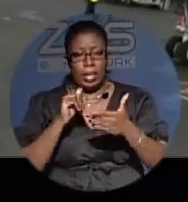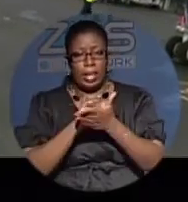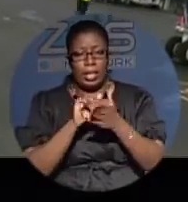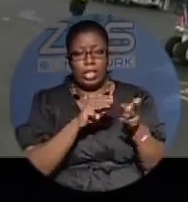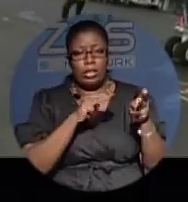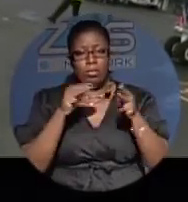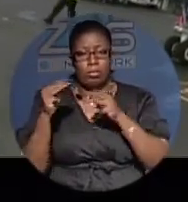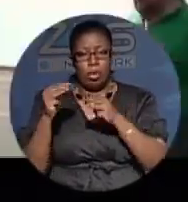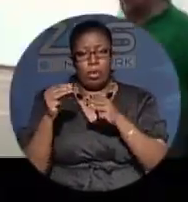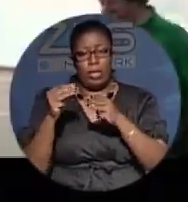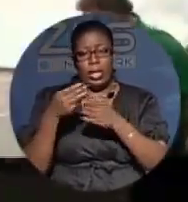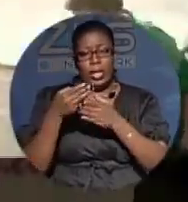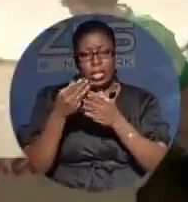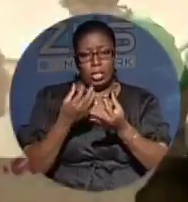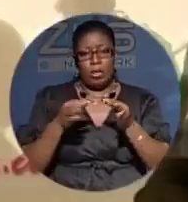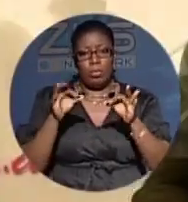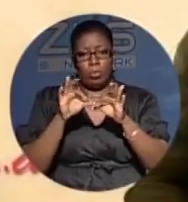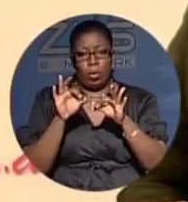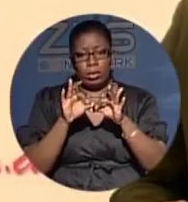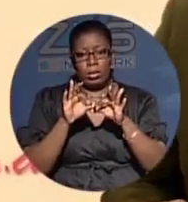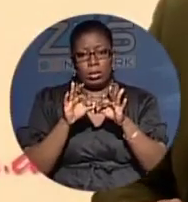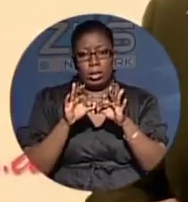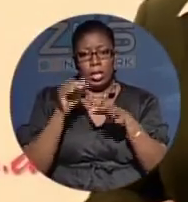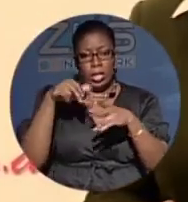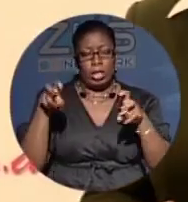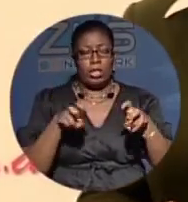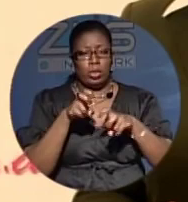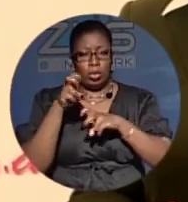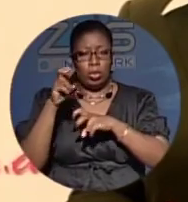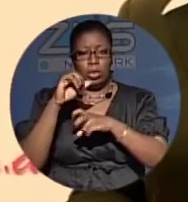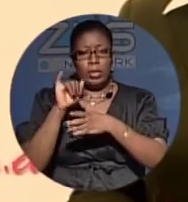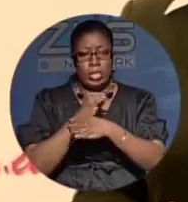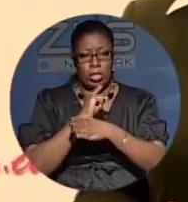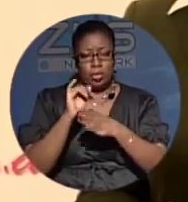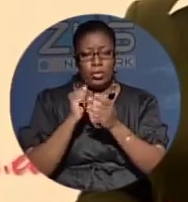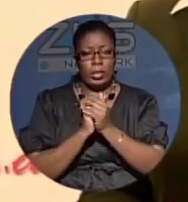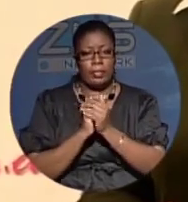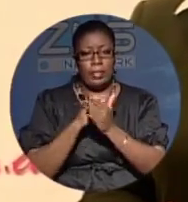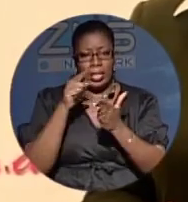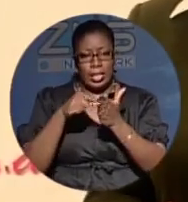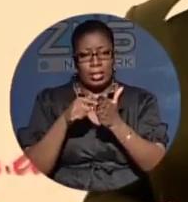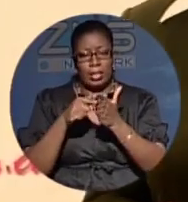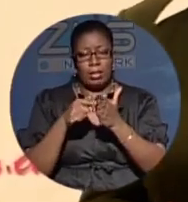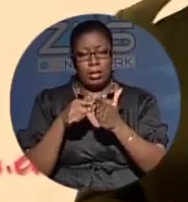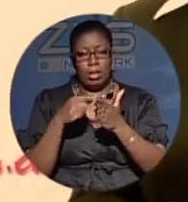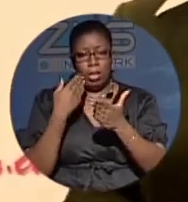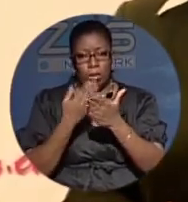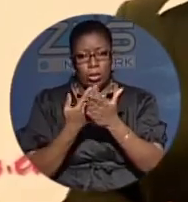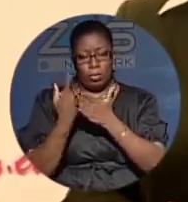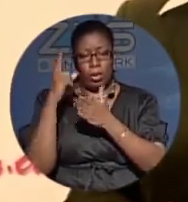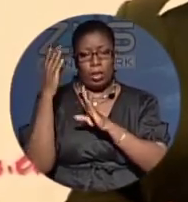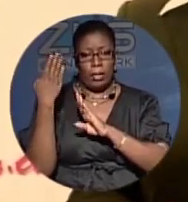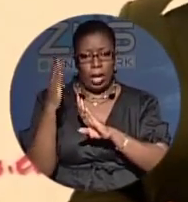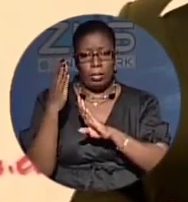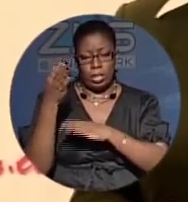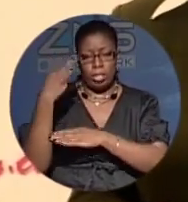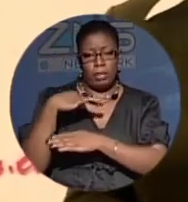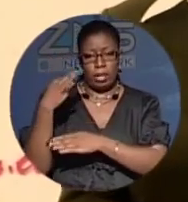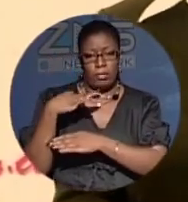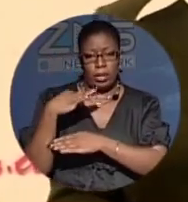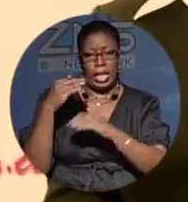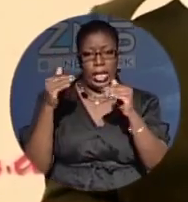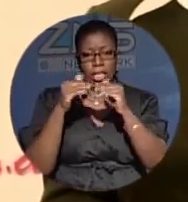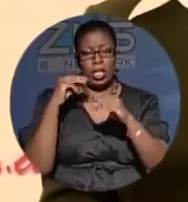the growth of our tourism industry. This flight I know is welcomed by the Bahamas for its economic benefits, and I feel it will be